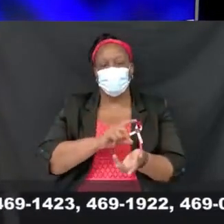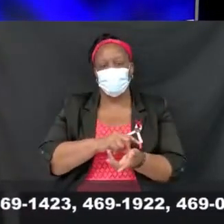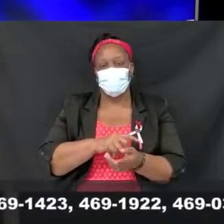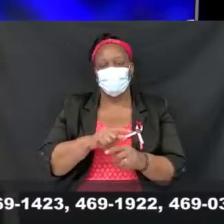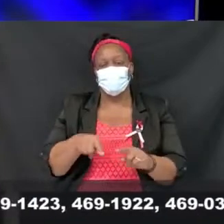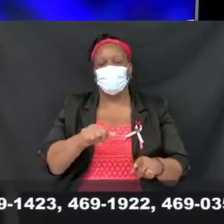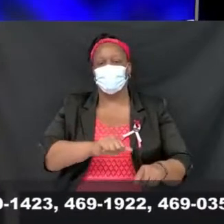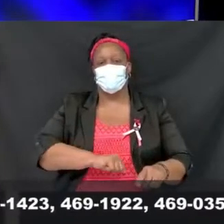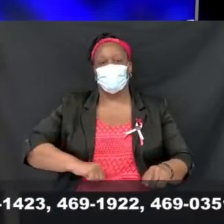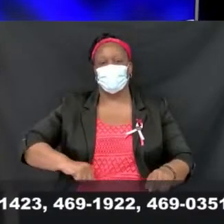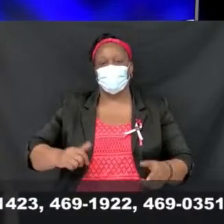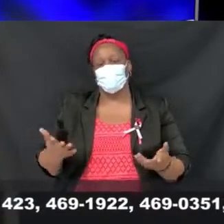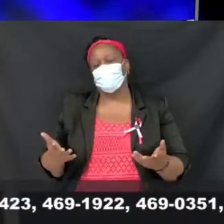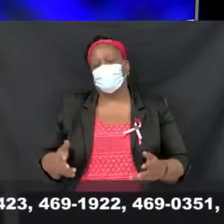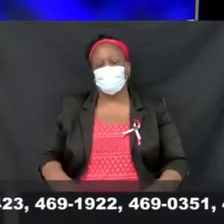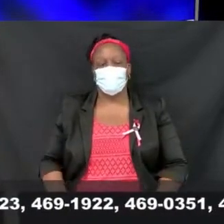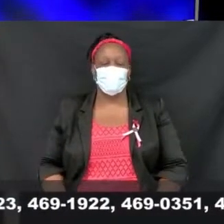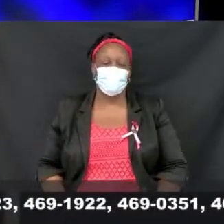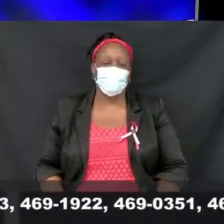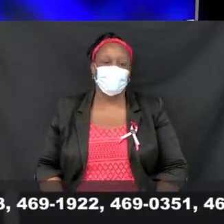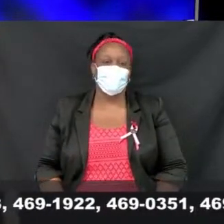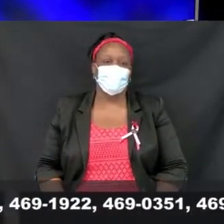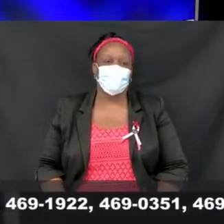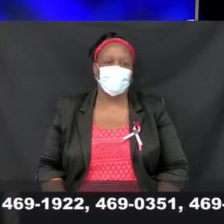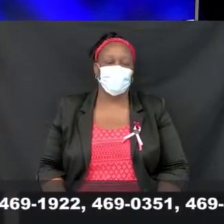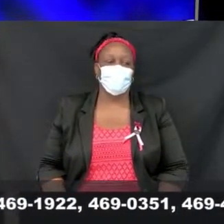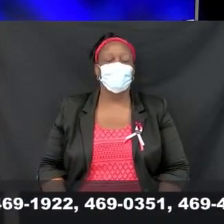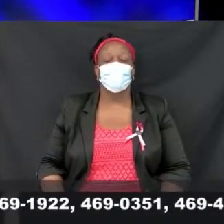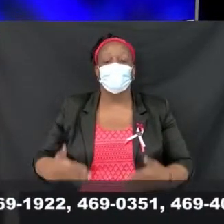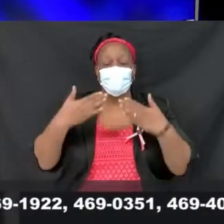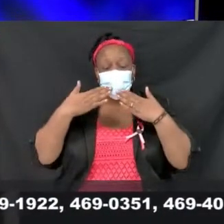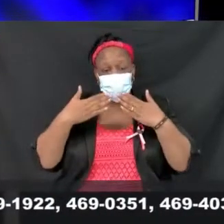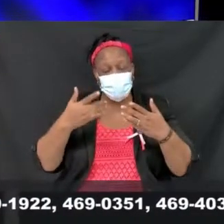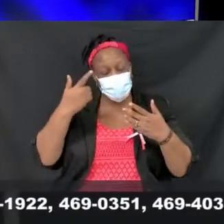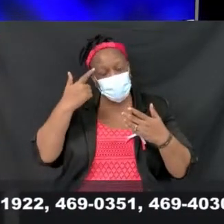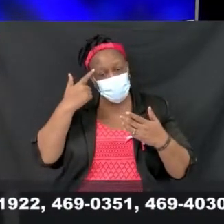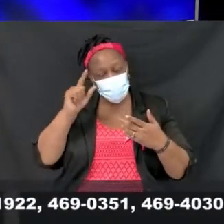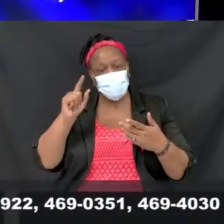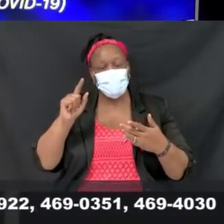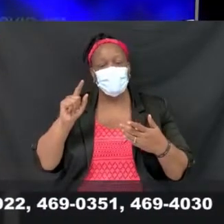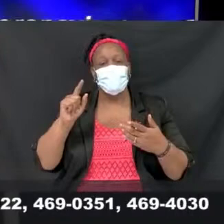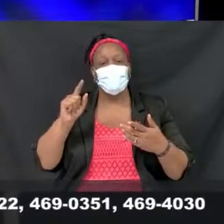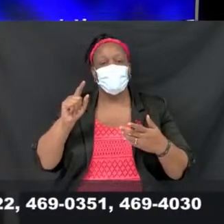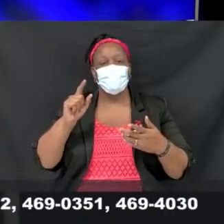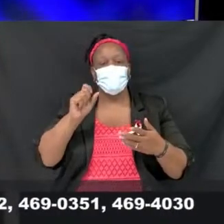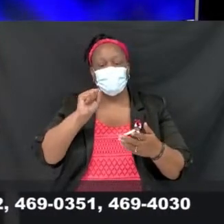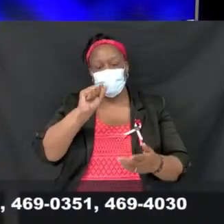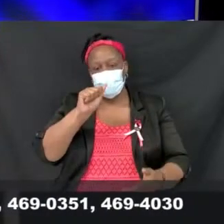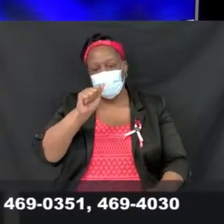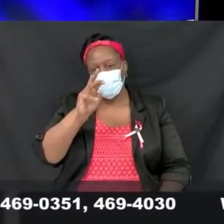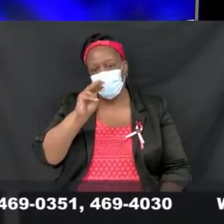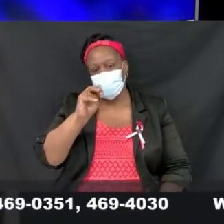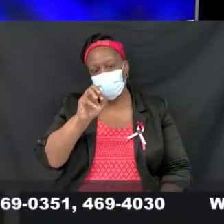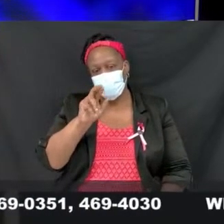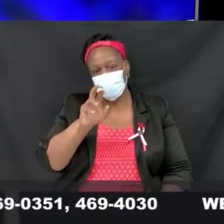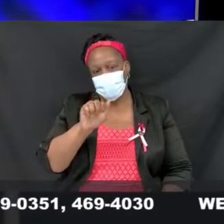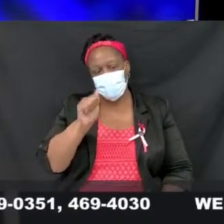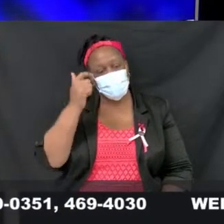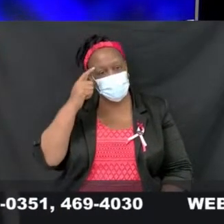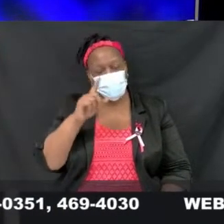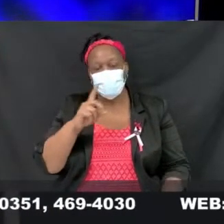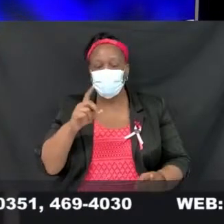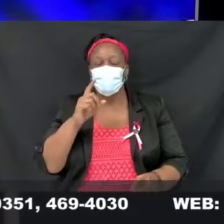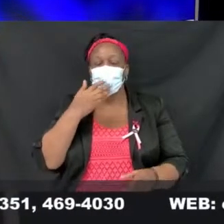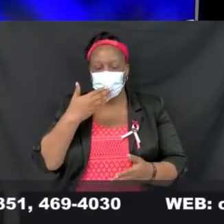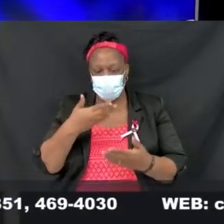We thank Mr. Abdia Samuel for his presentation, and we thank Mrs. Christmas Jacobs